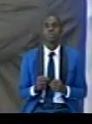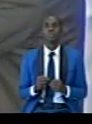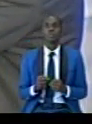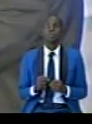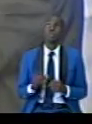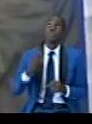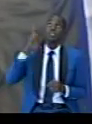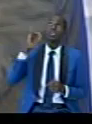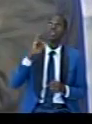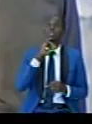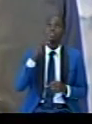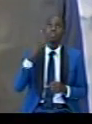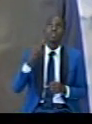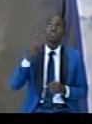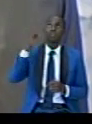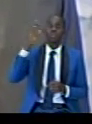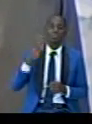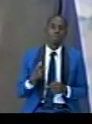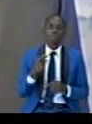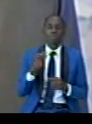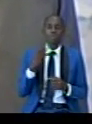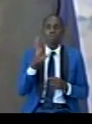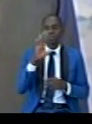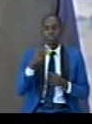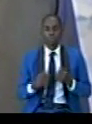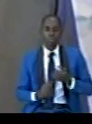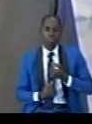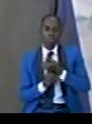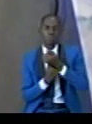the God your succor.